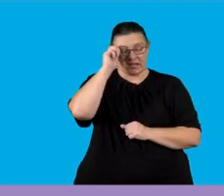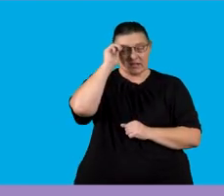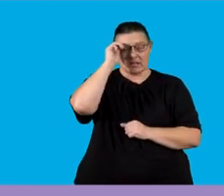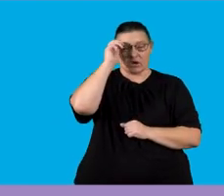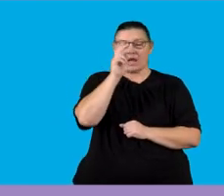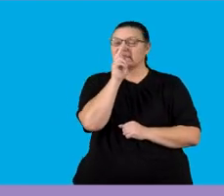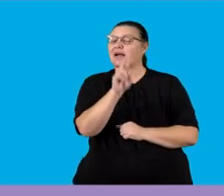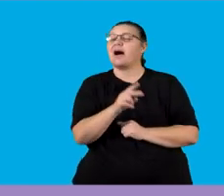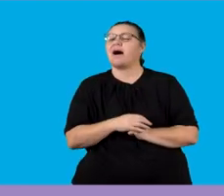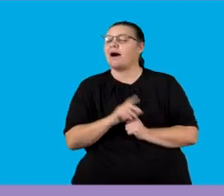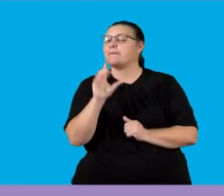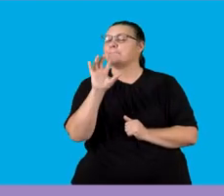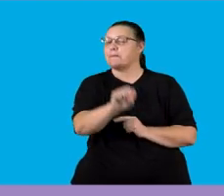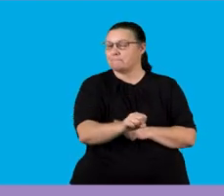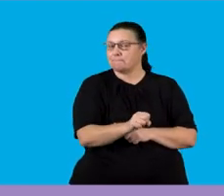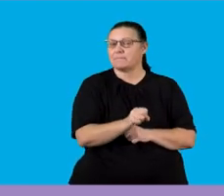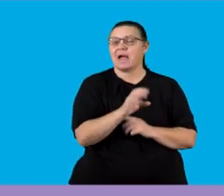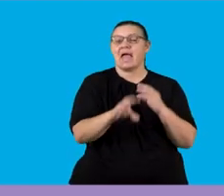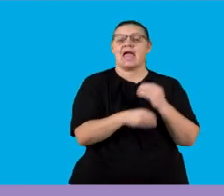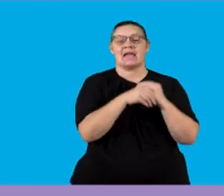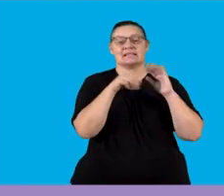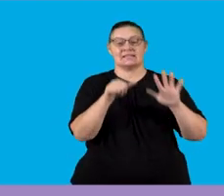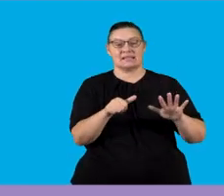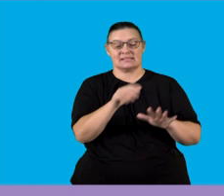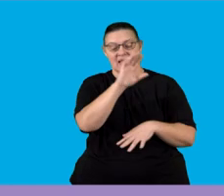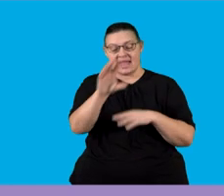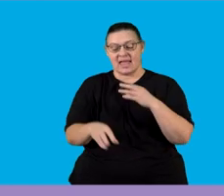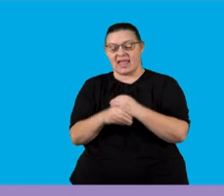our constant difference, which is that 6.